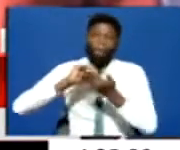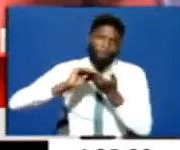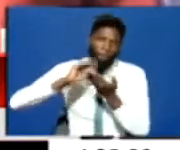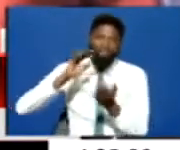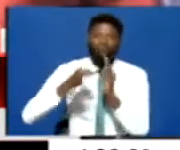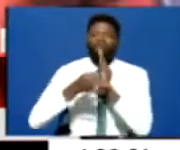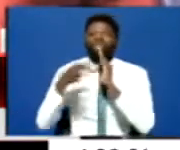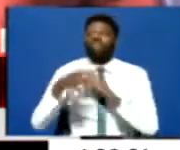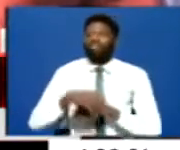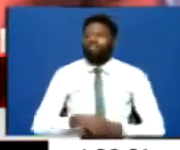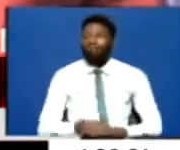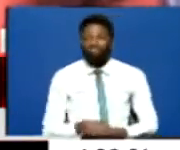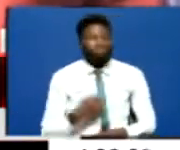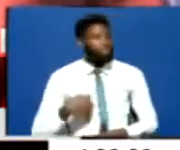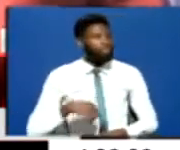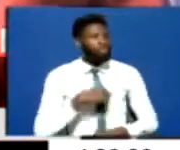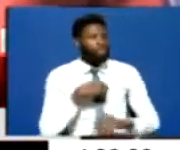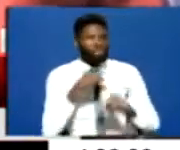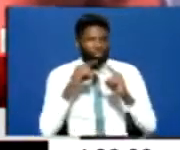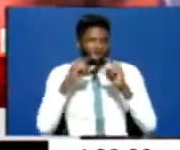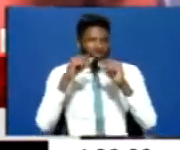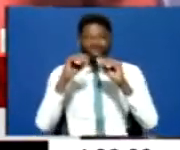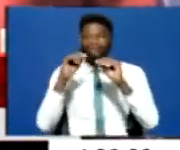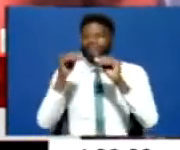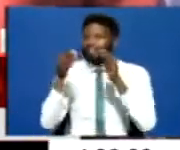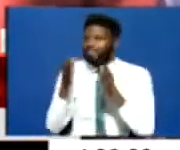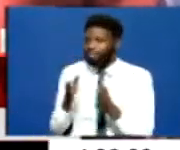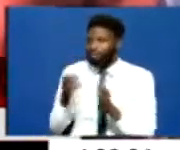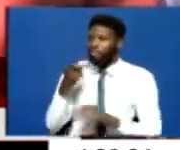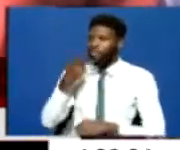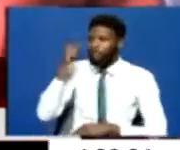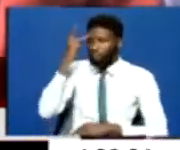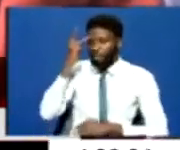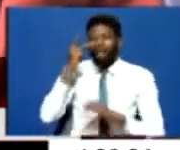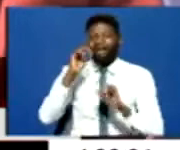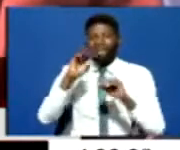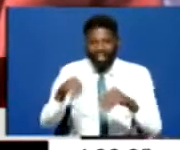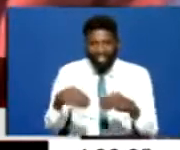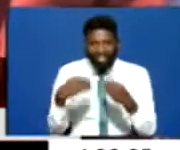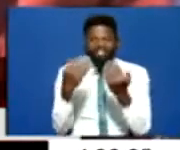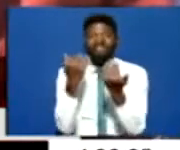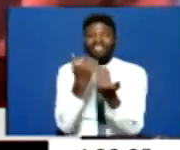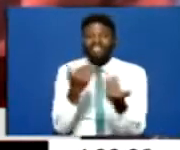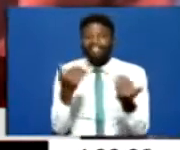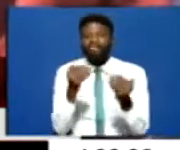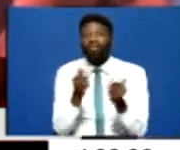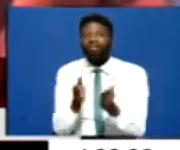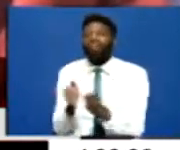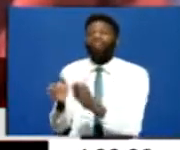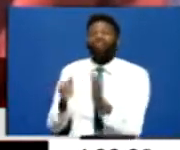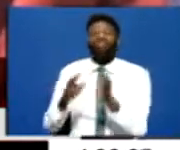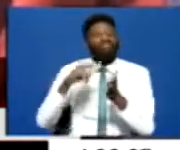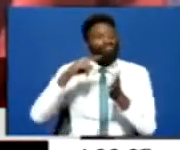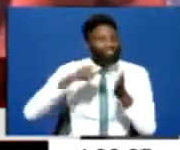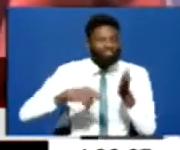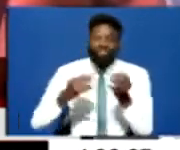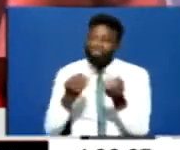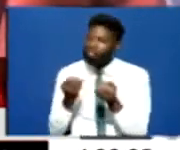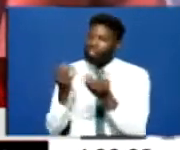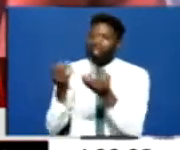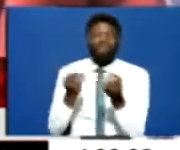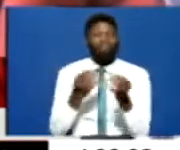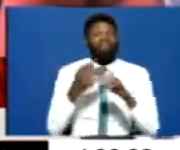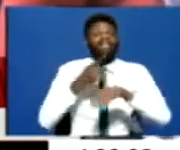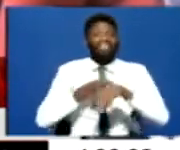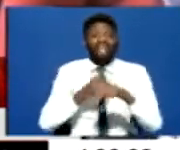parents, give children opportunities to read as frequently as possible. Because if they do